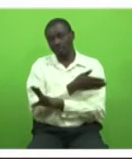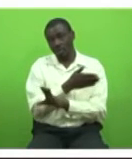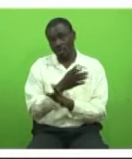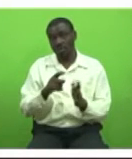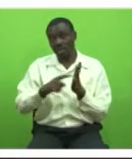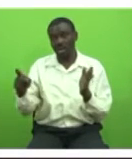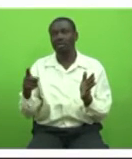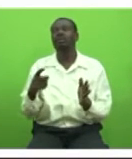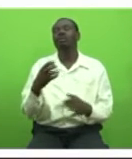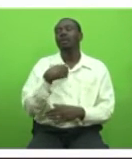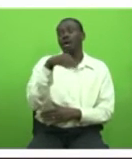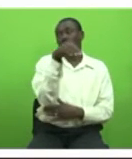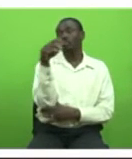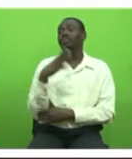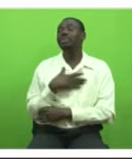middle.